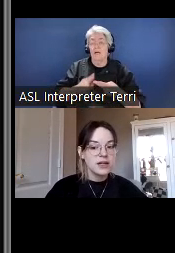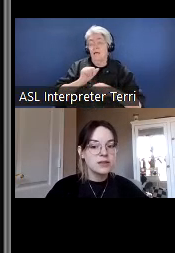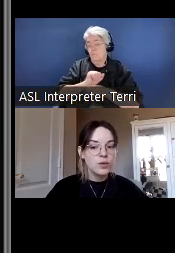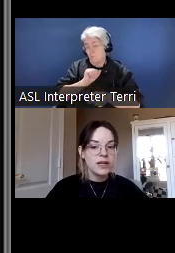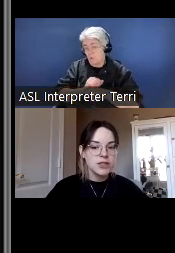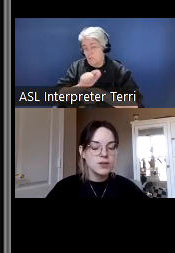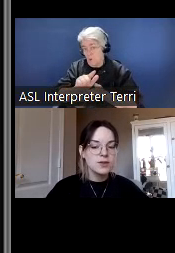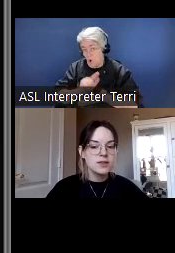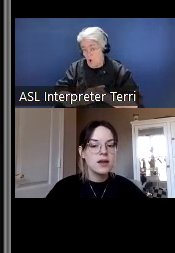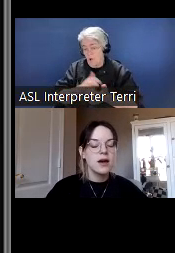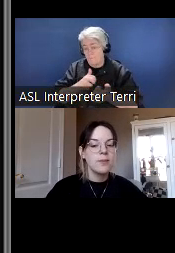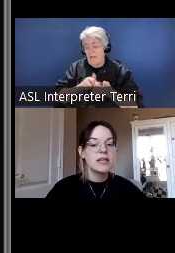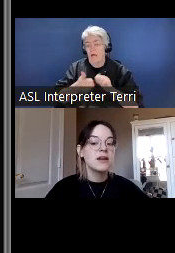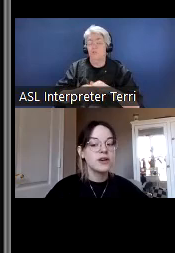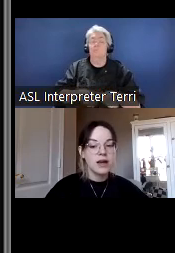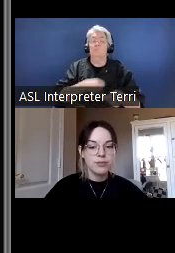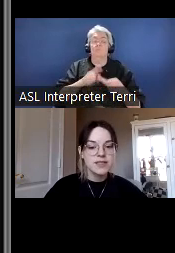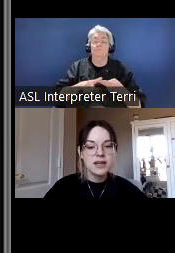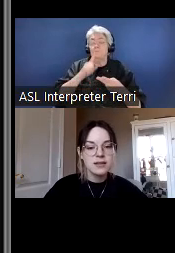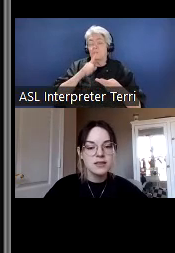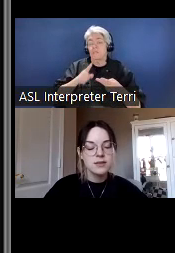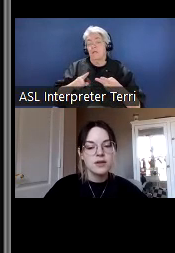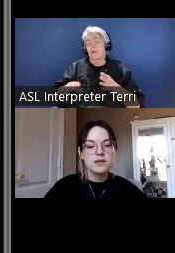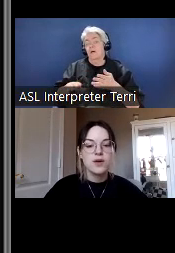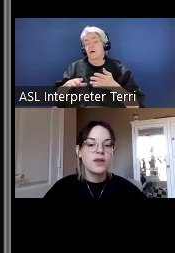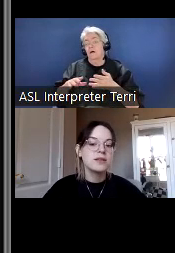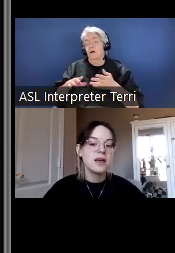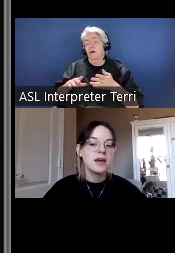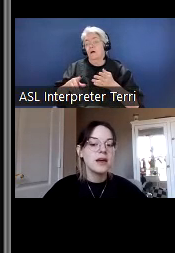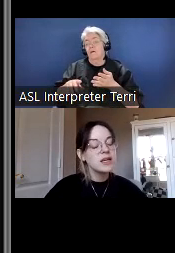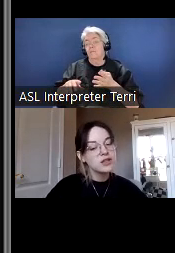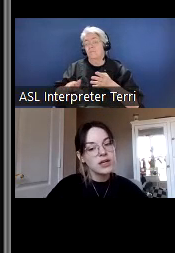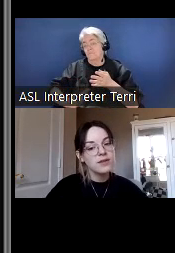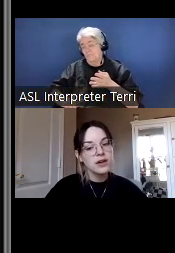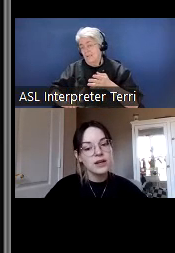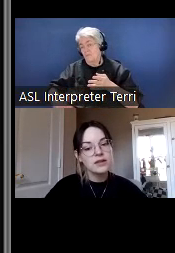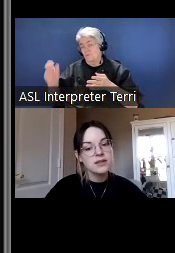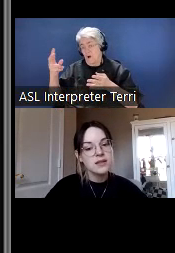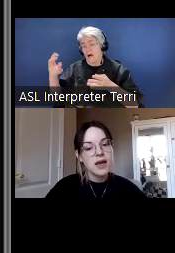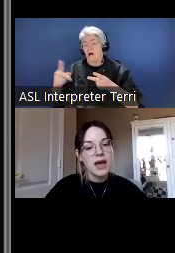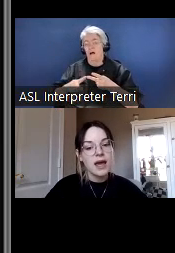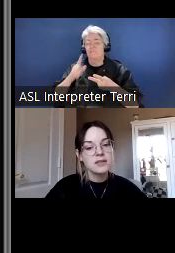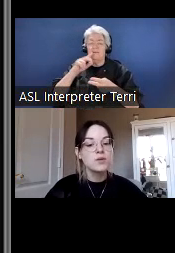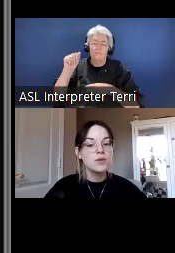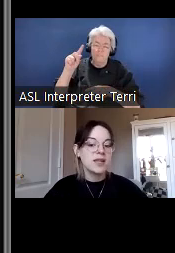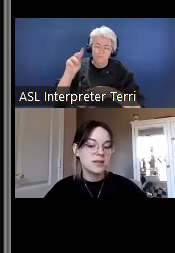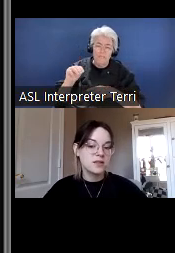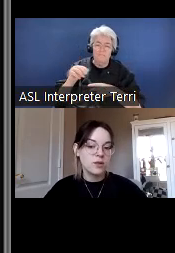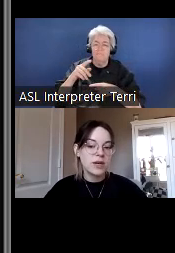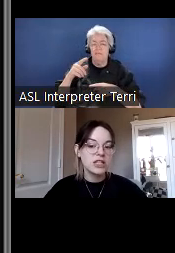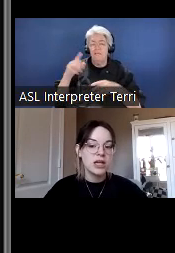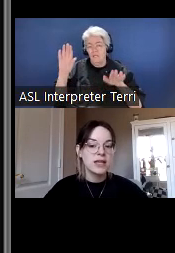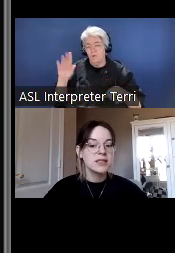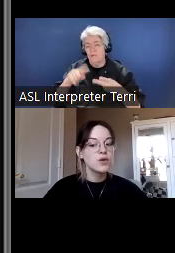and secondary school issues, and Title IX proceedings, so things like administrative hearings and school